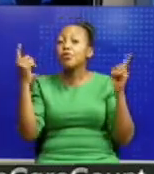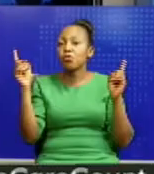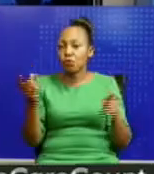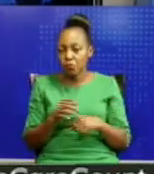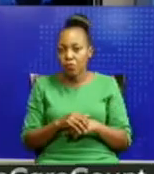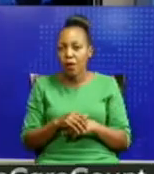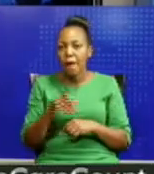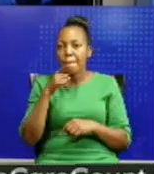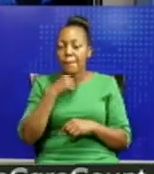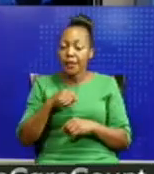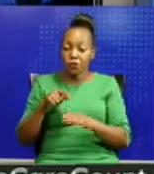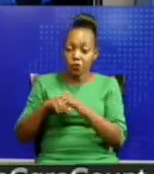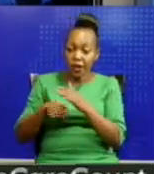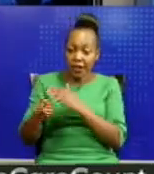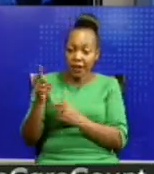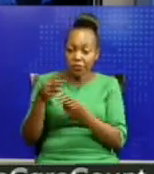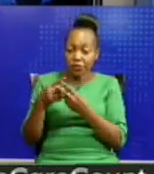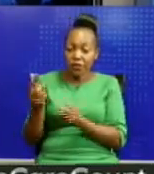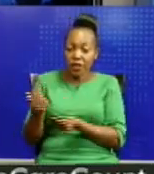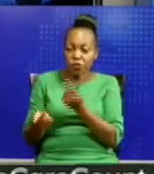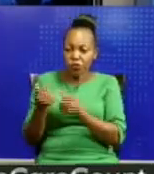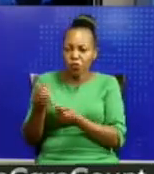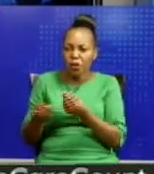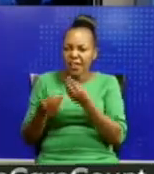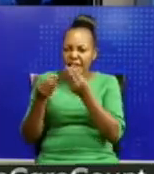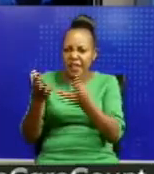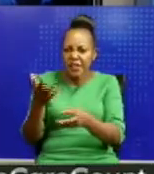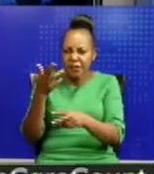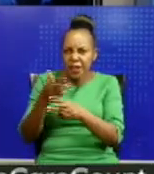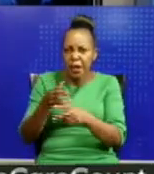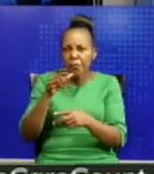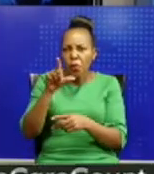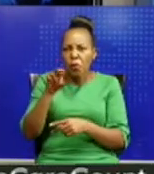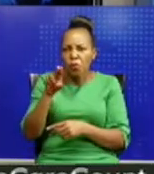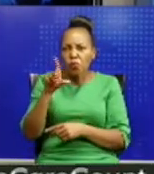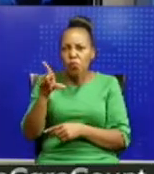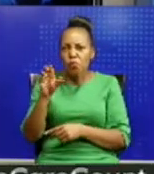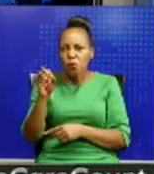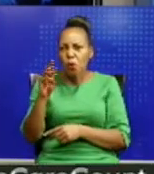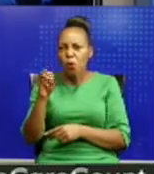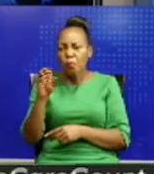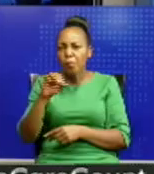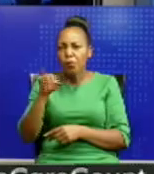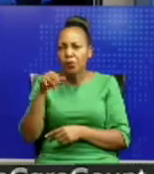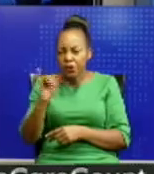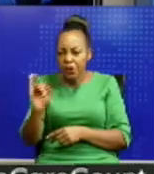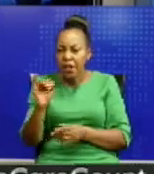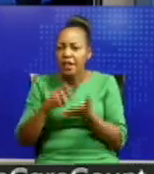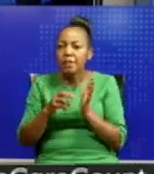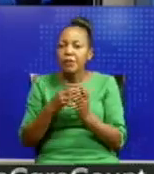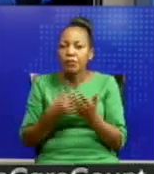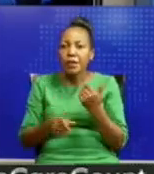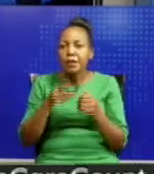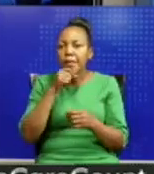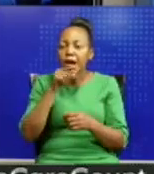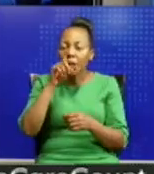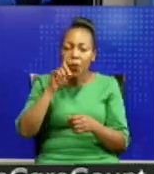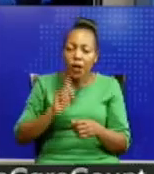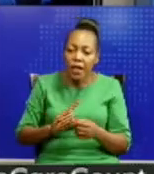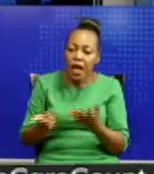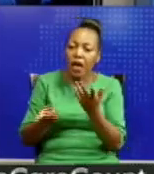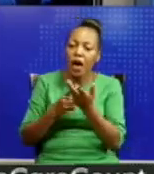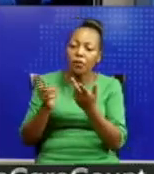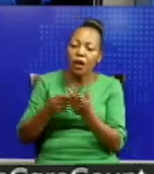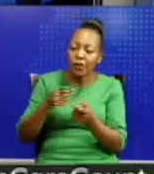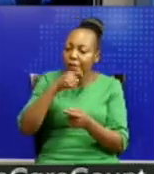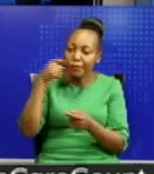man who goes to the kitchen is named Loromoti, which means a man who counts meat, a man who is greedy. So in